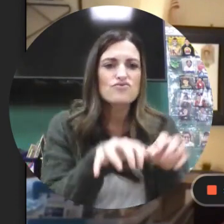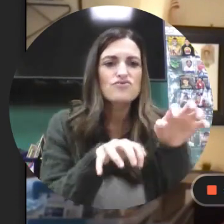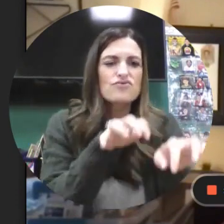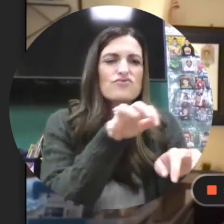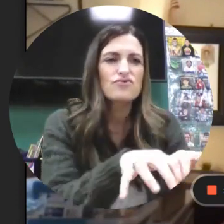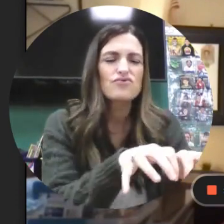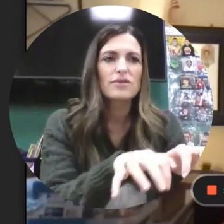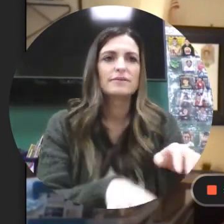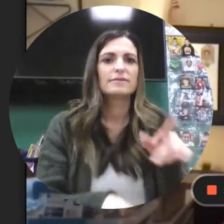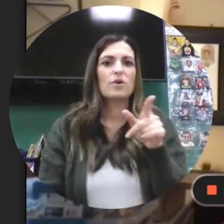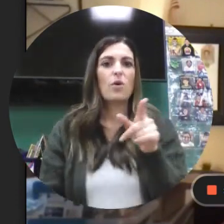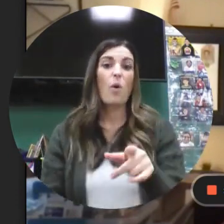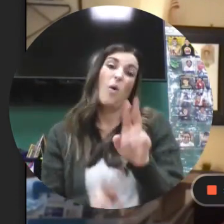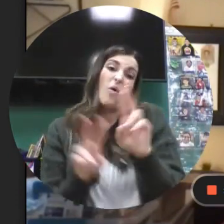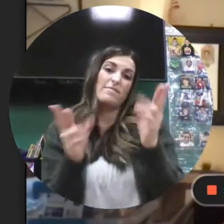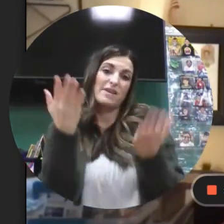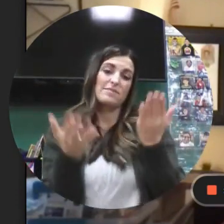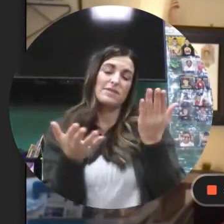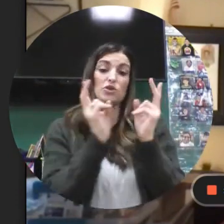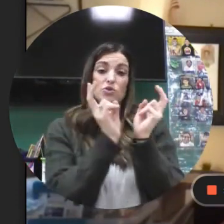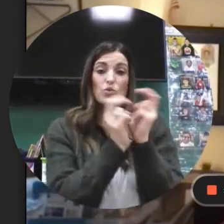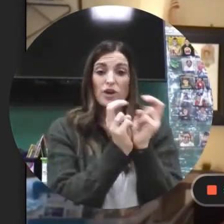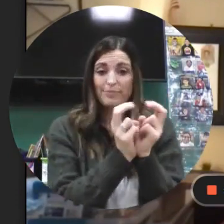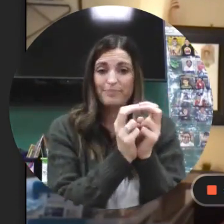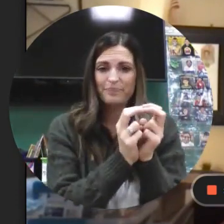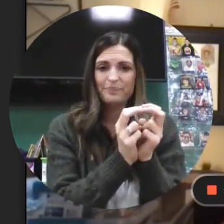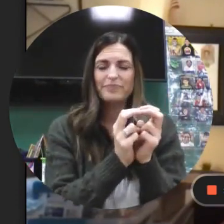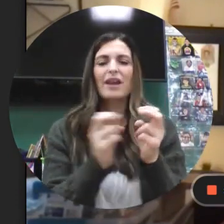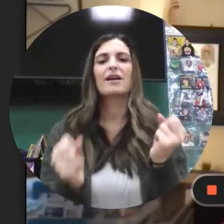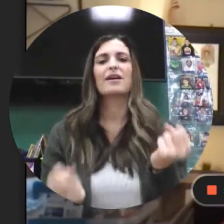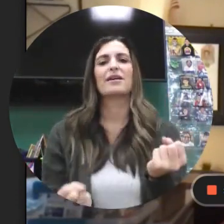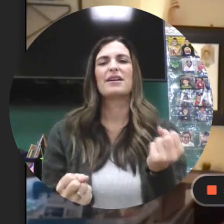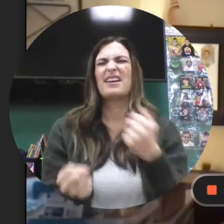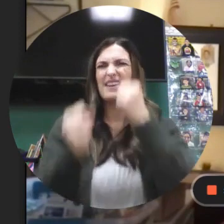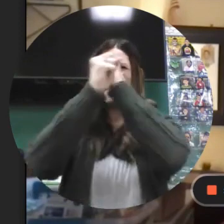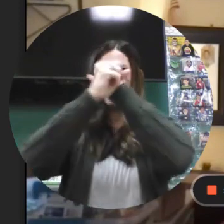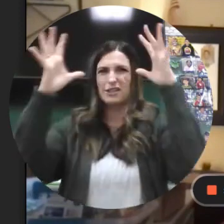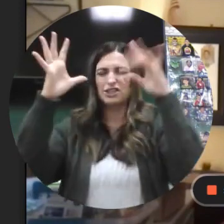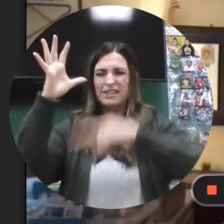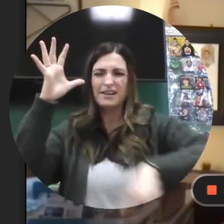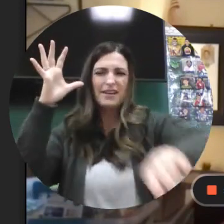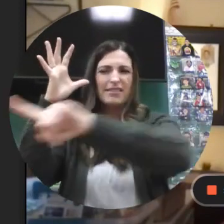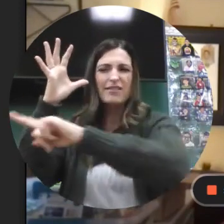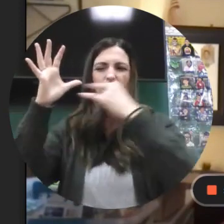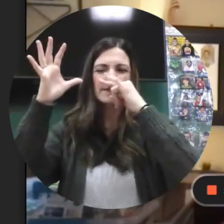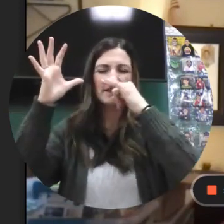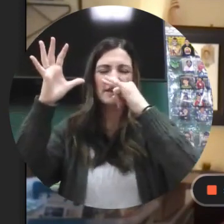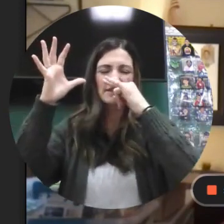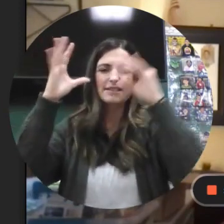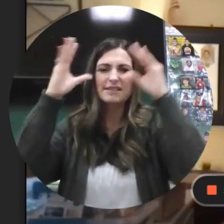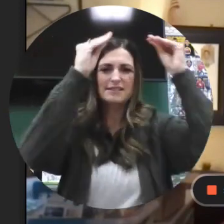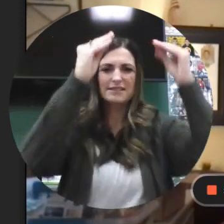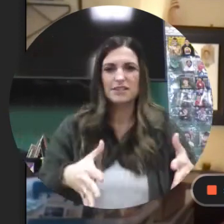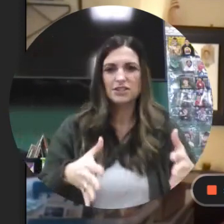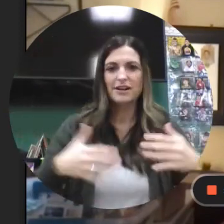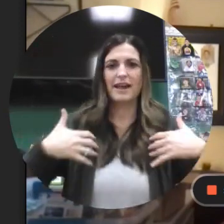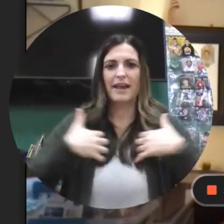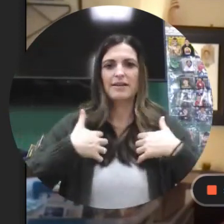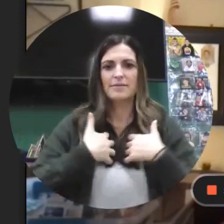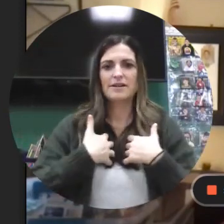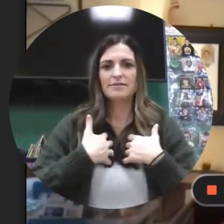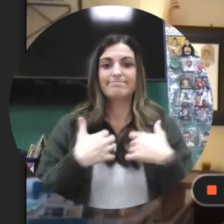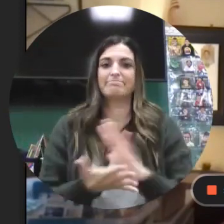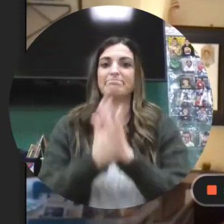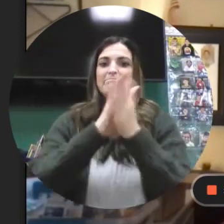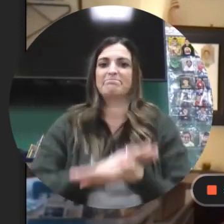chattering about things he liked. Somehow, imagining them as animals made things easier. I tossed Keep Going on my bed next